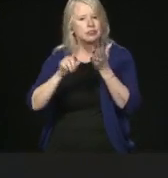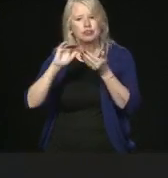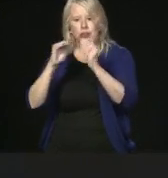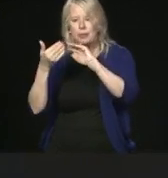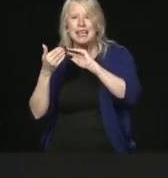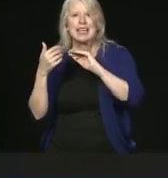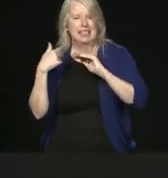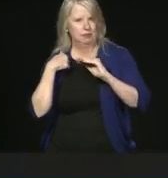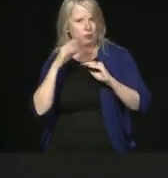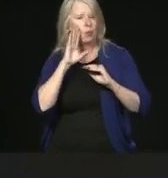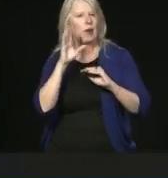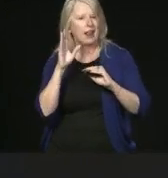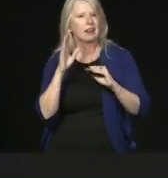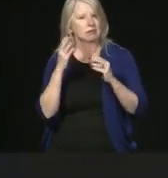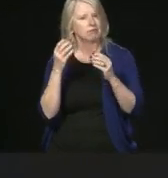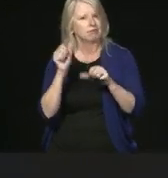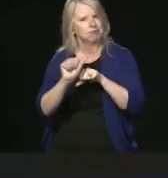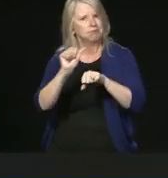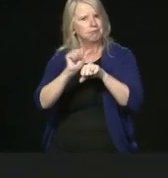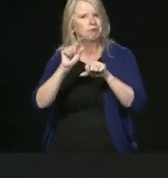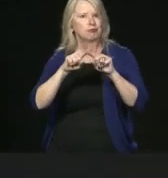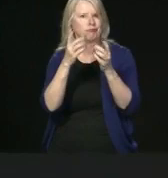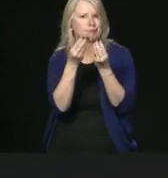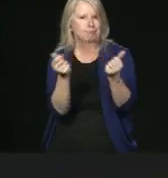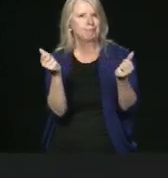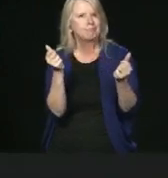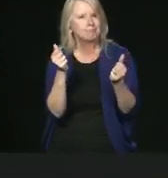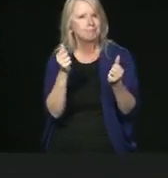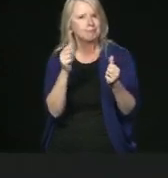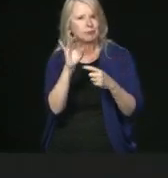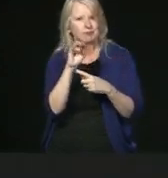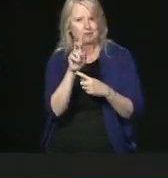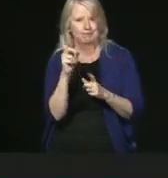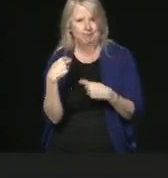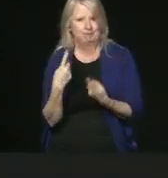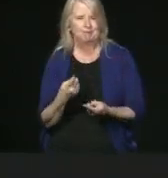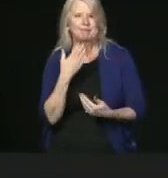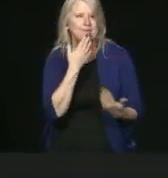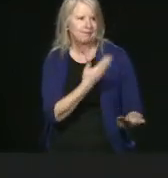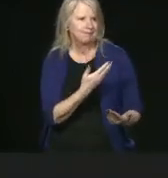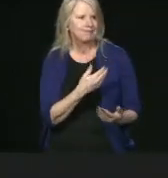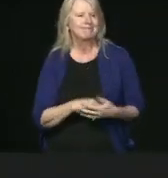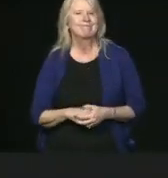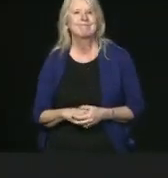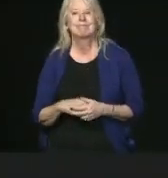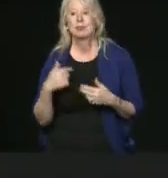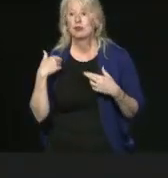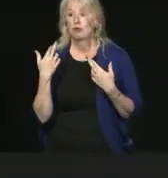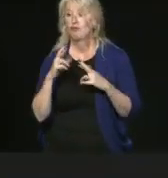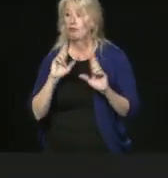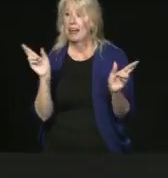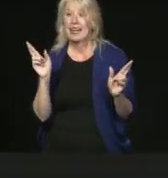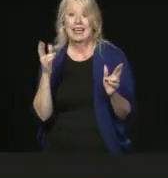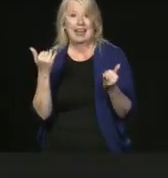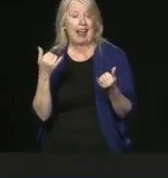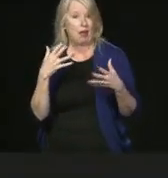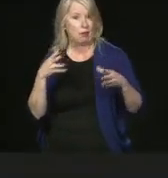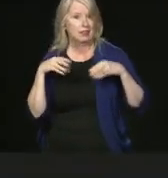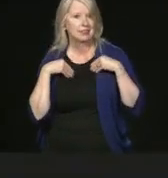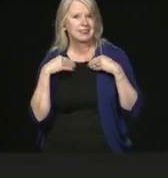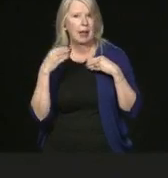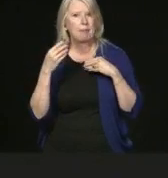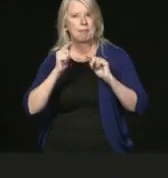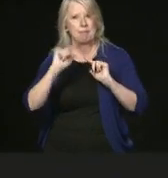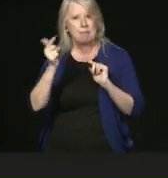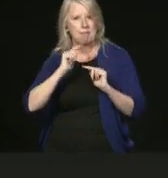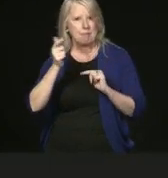Thank you. Okay, thank you very much, Nav, and we're now ready to take your questions. Okay, as discussed, we'll do three questions on the phone first. One